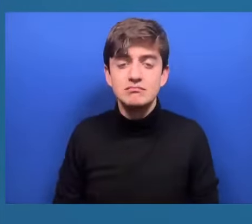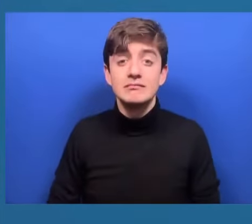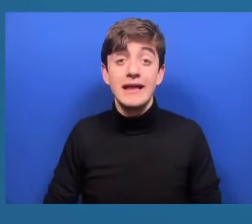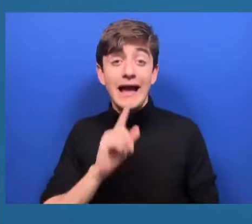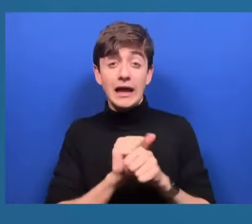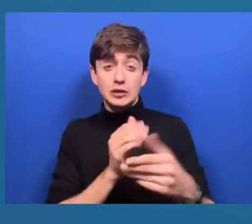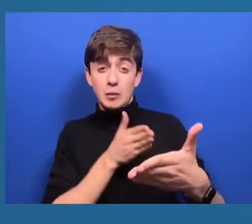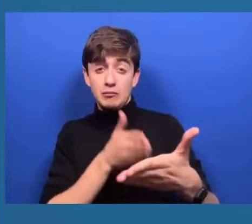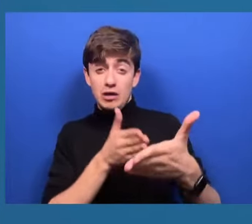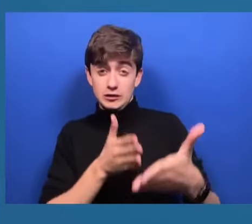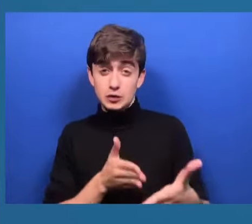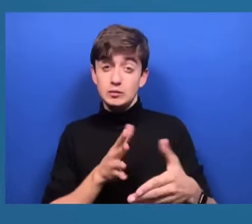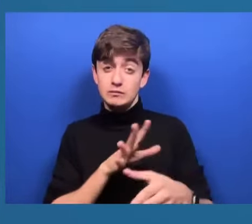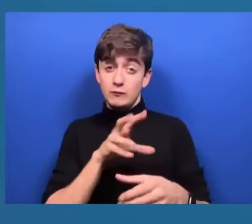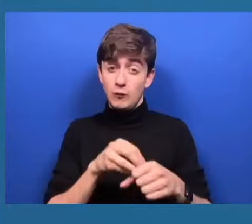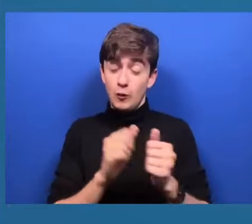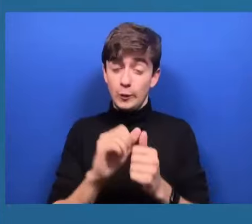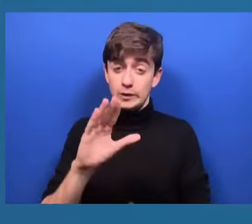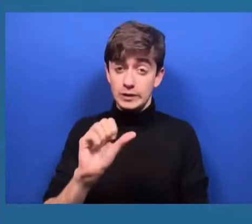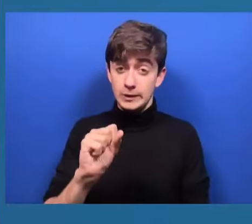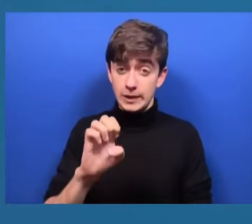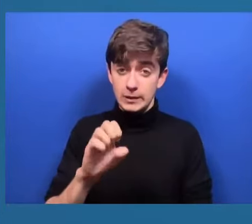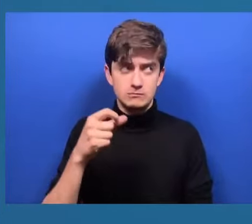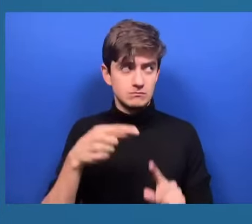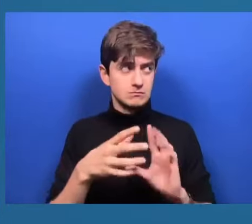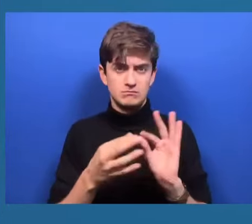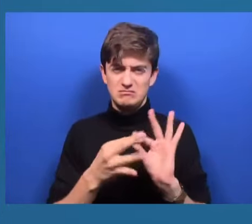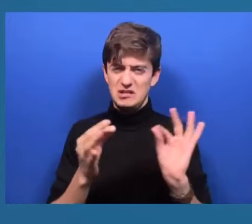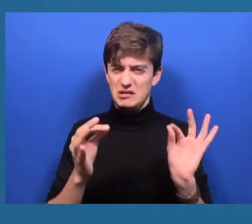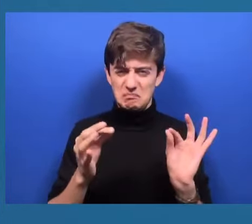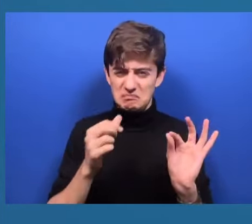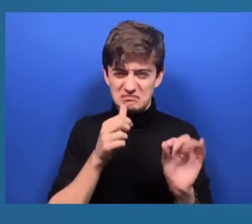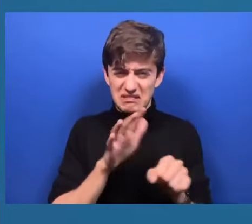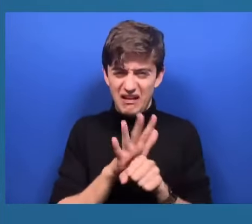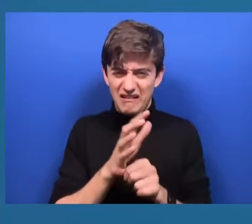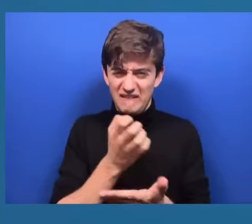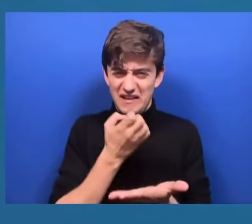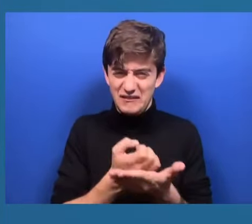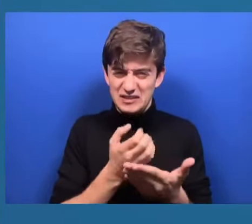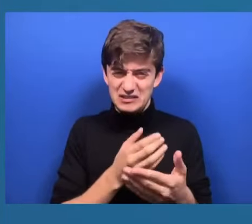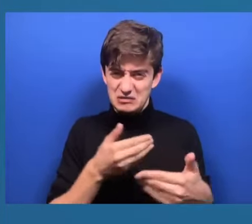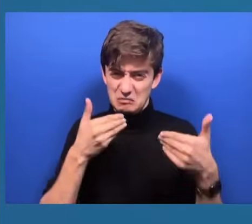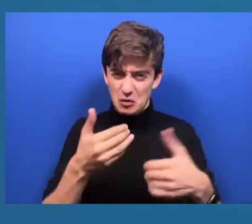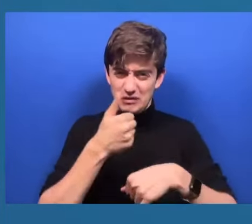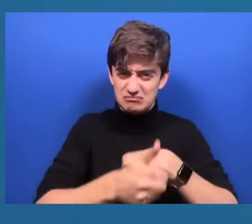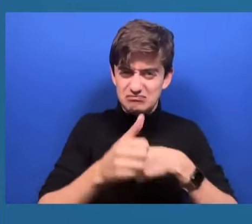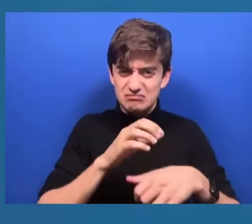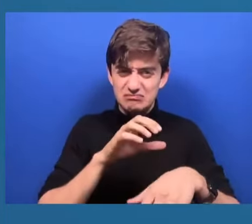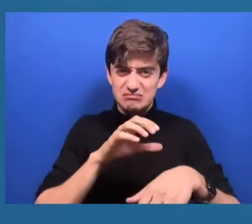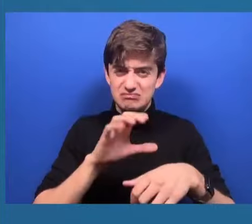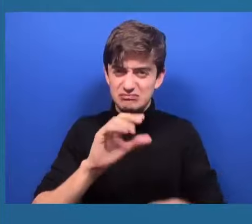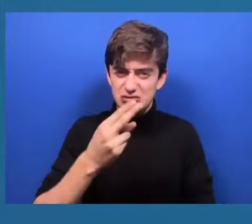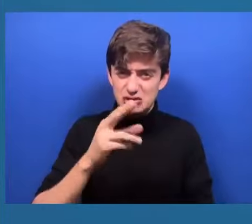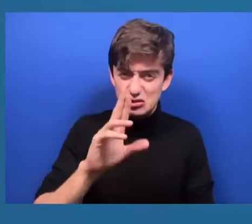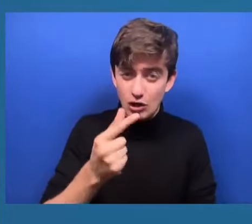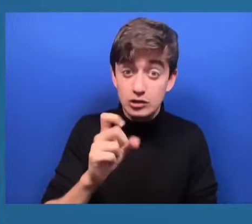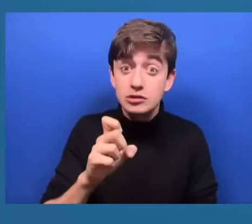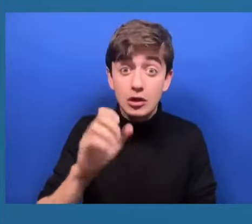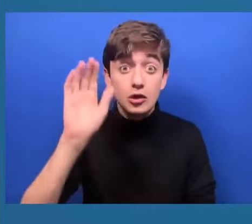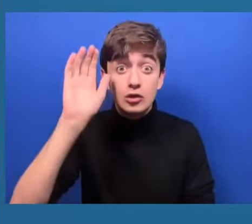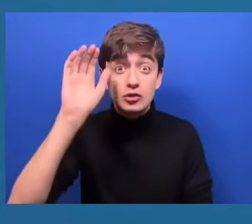at this case said, no, there's not enough evidence to charge it. Donald Trump fired him. He then put in his